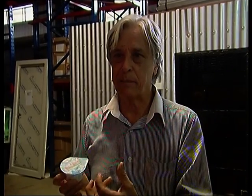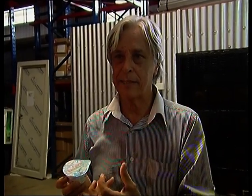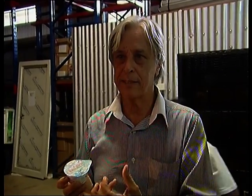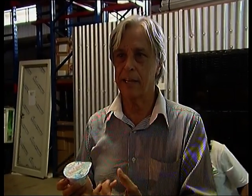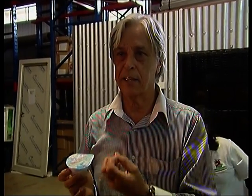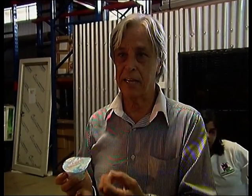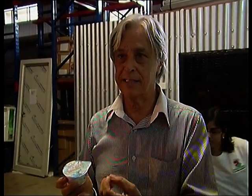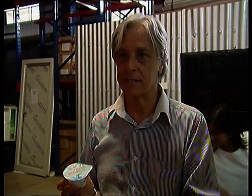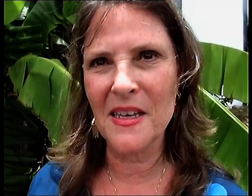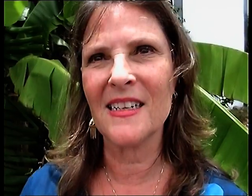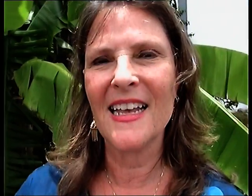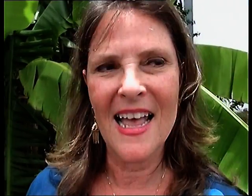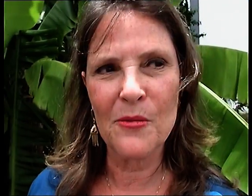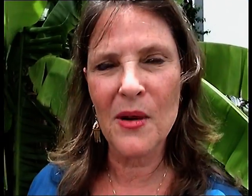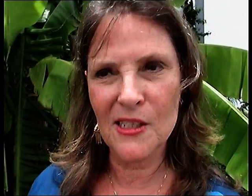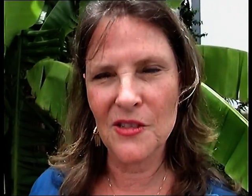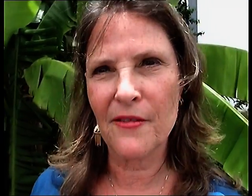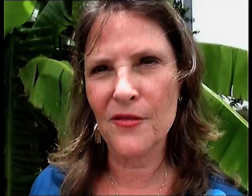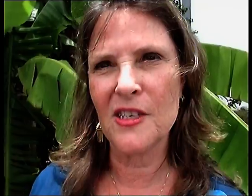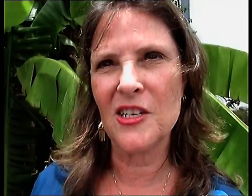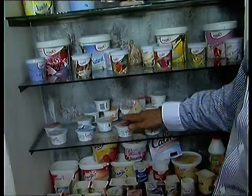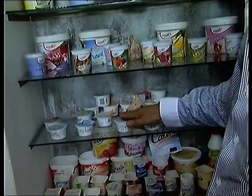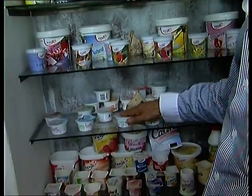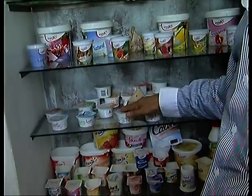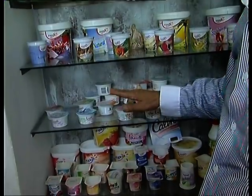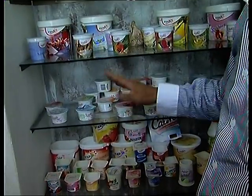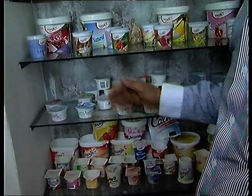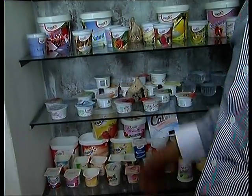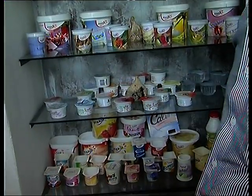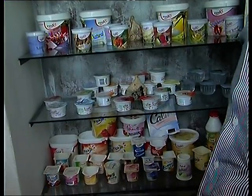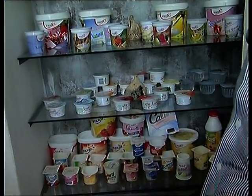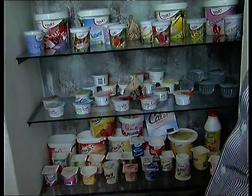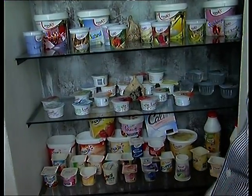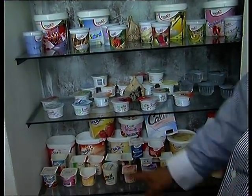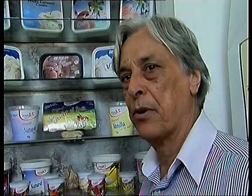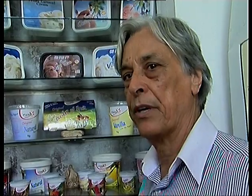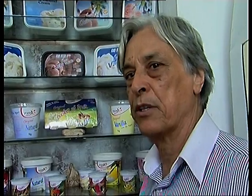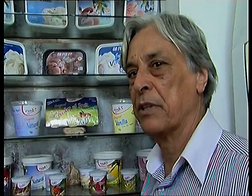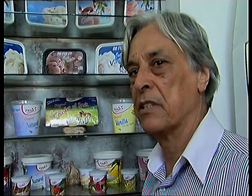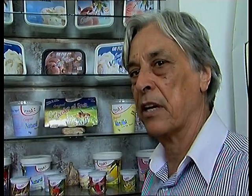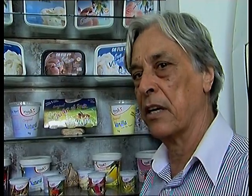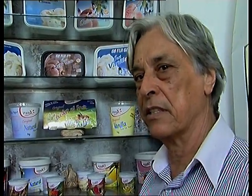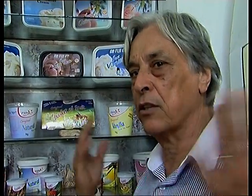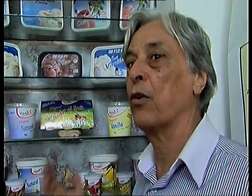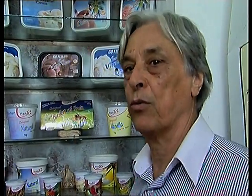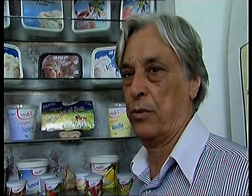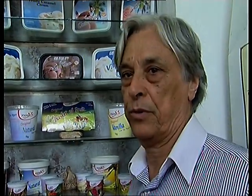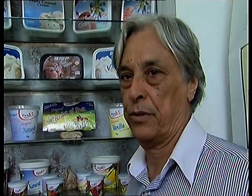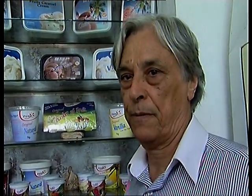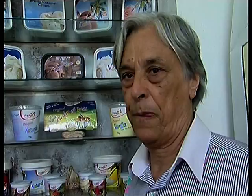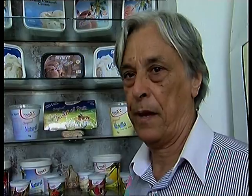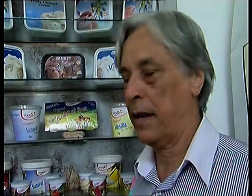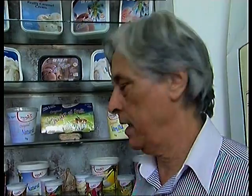Ellen Laporte made an investment of $3.5 million in Fiji, producing local dairy products which